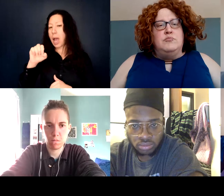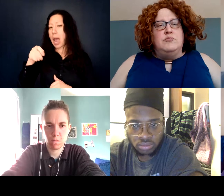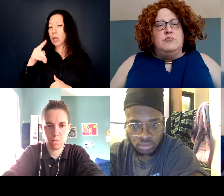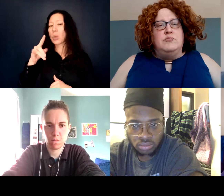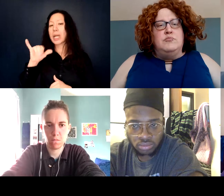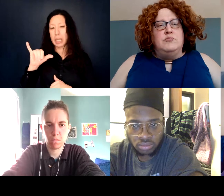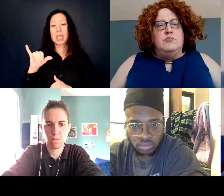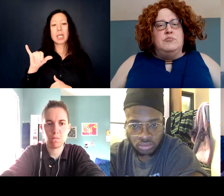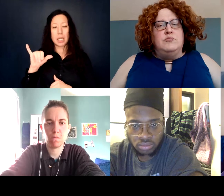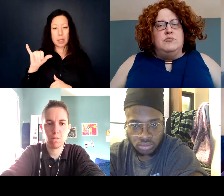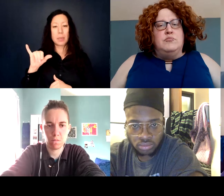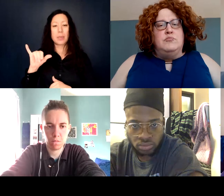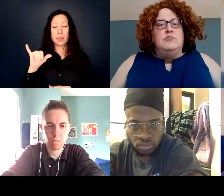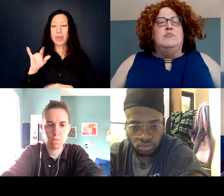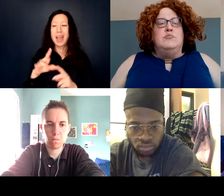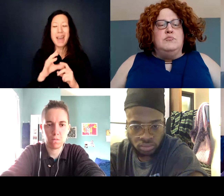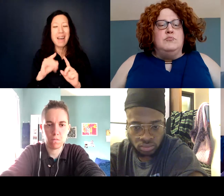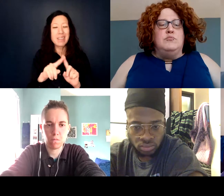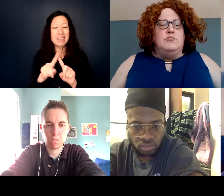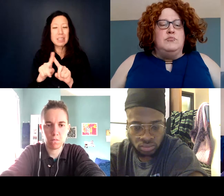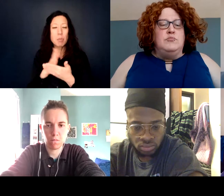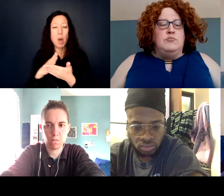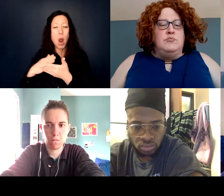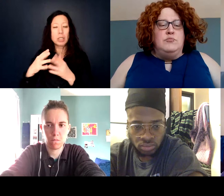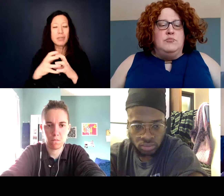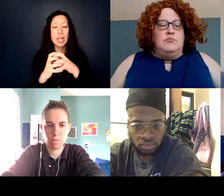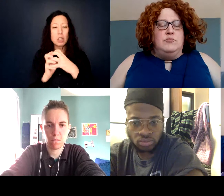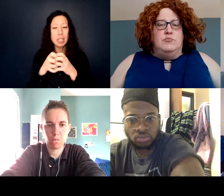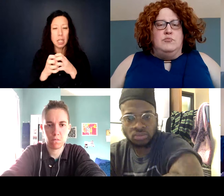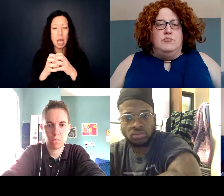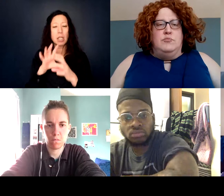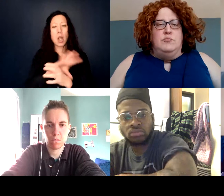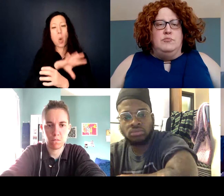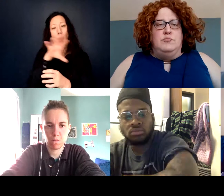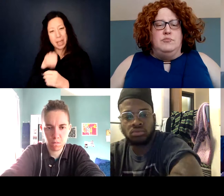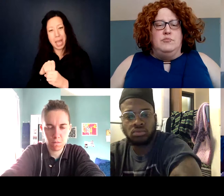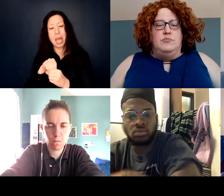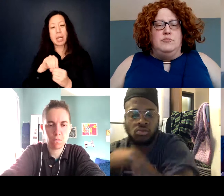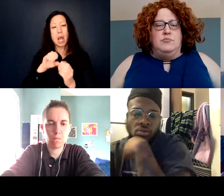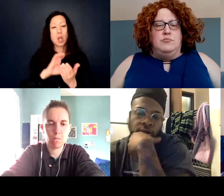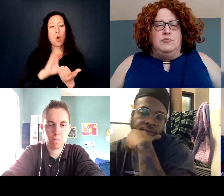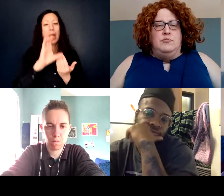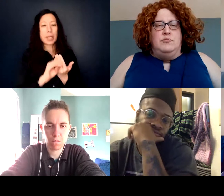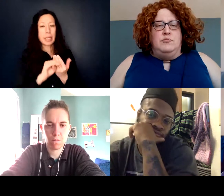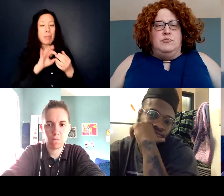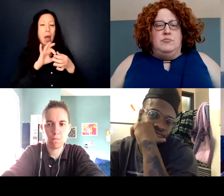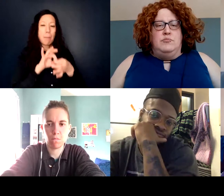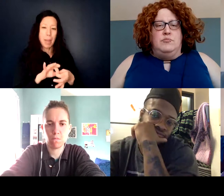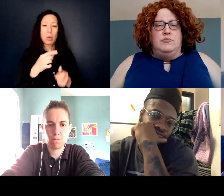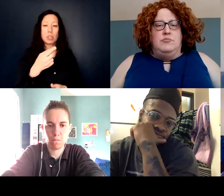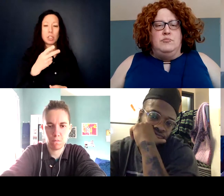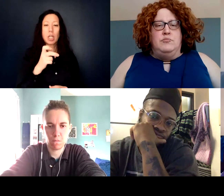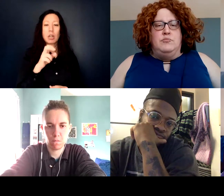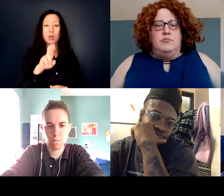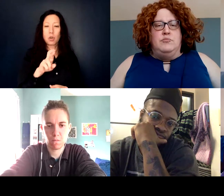pieces of intersectionality within a curriculum about gender or trans identities.